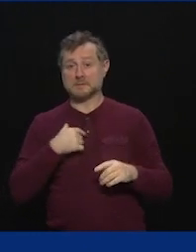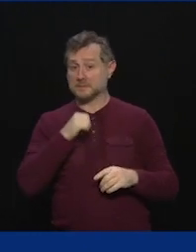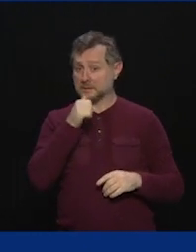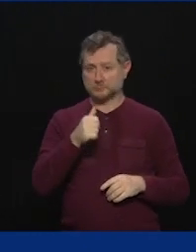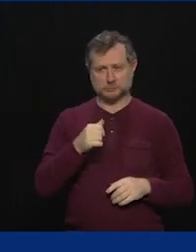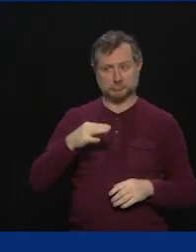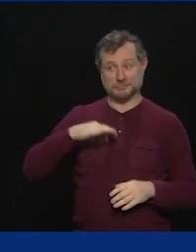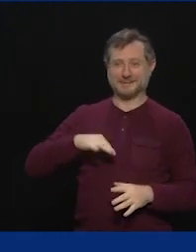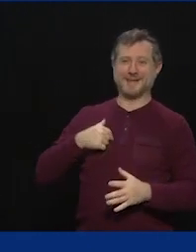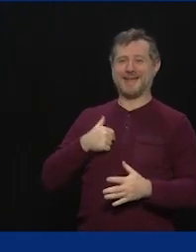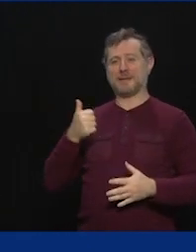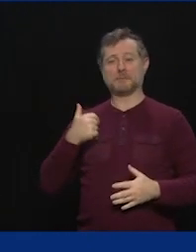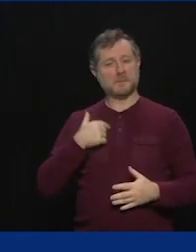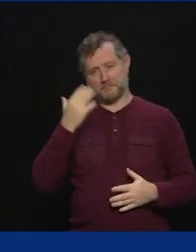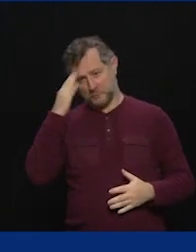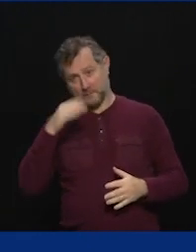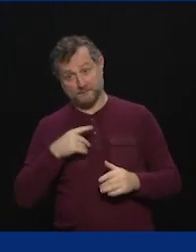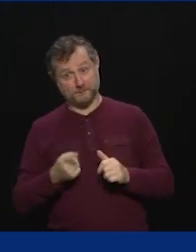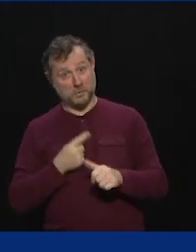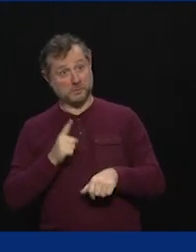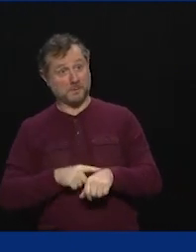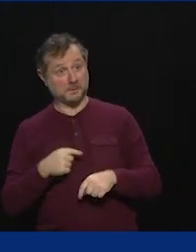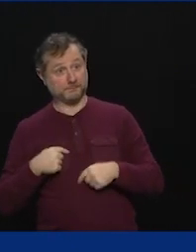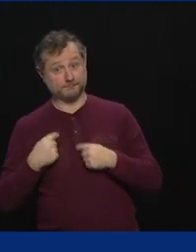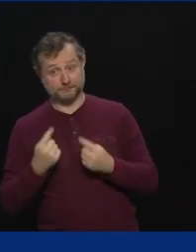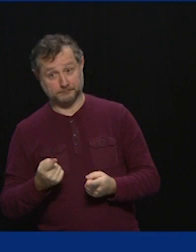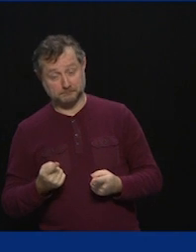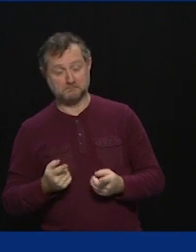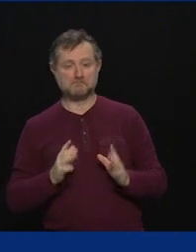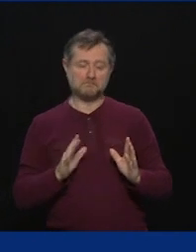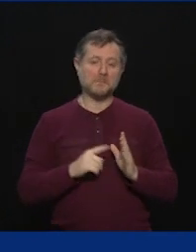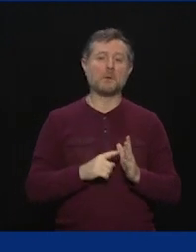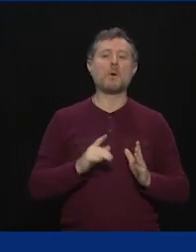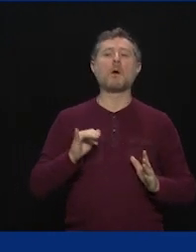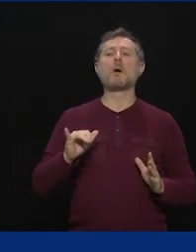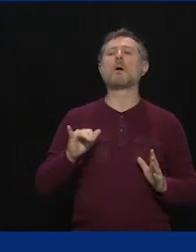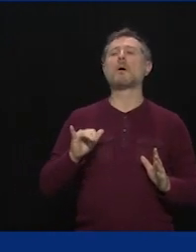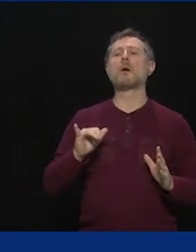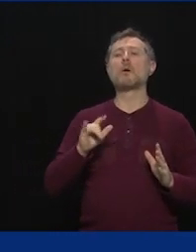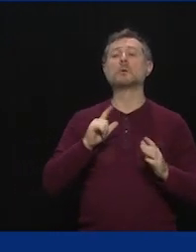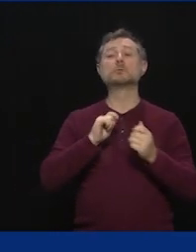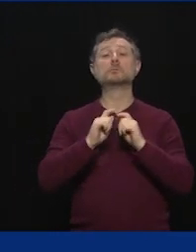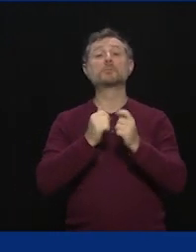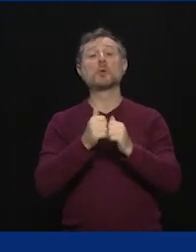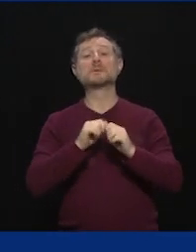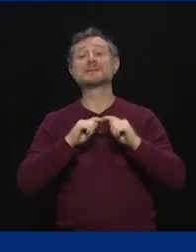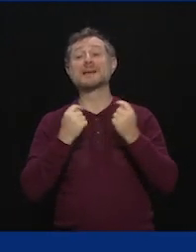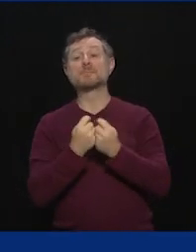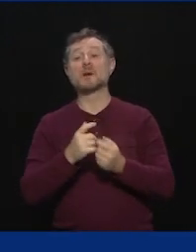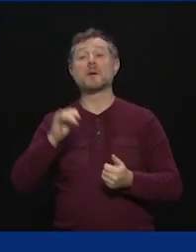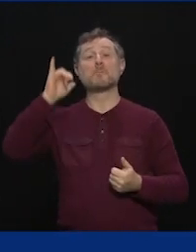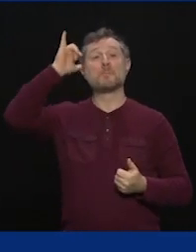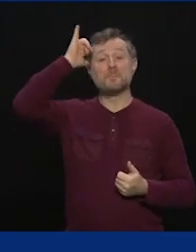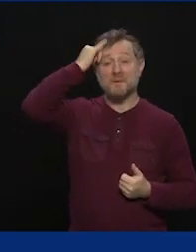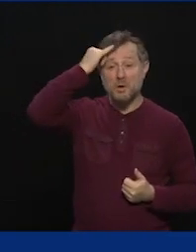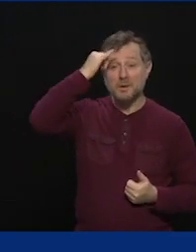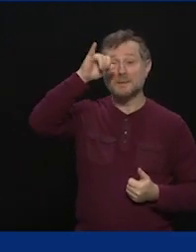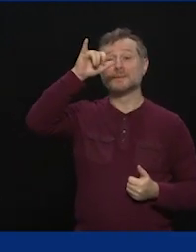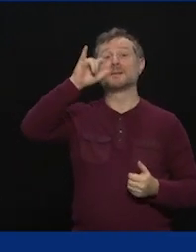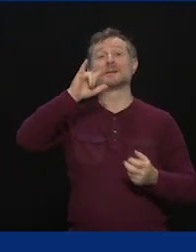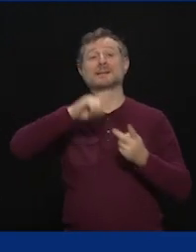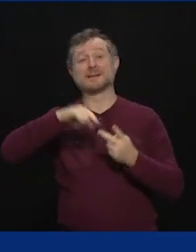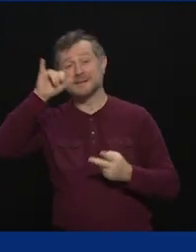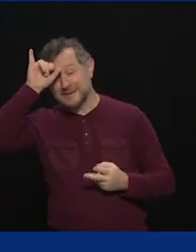in the history of New York where all of our sports teams, and you throw the Yankees on top of that, that was a heck of a weekend. But so we did have